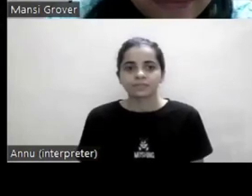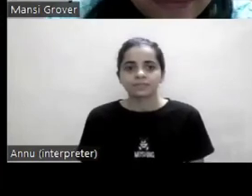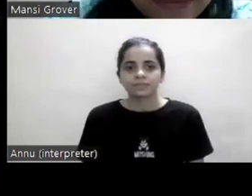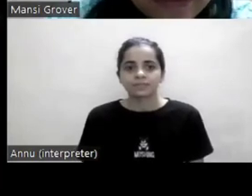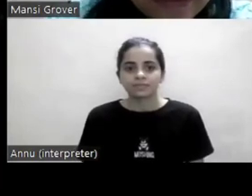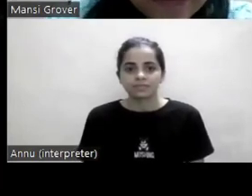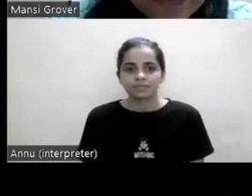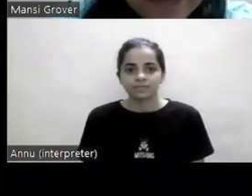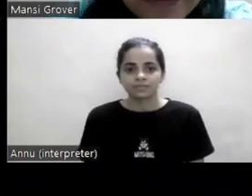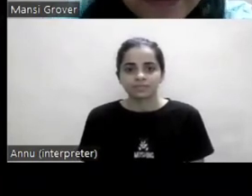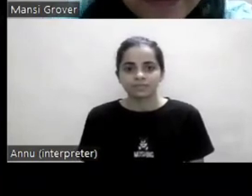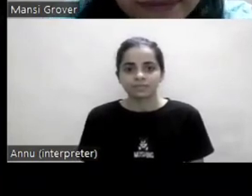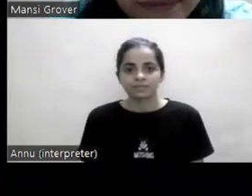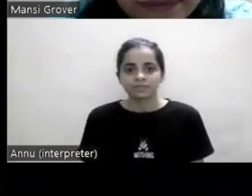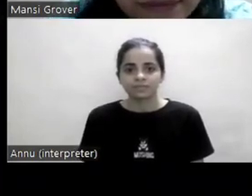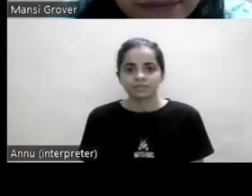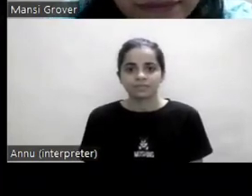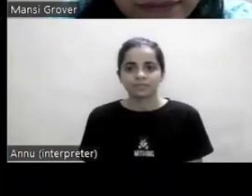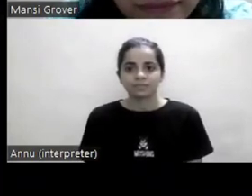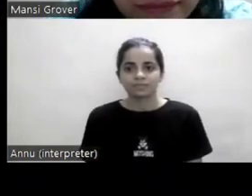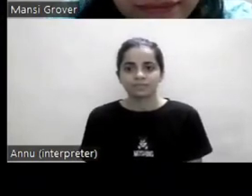it comes, Pablo.